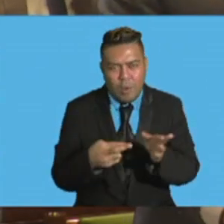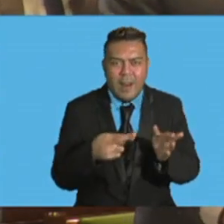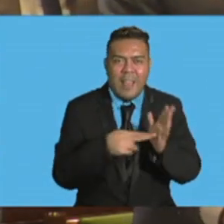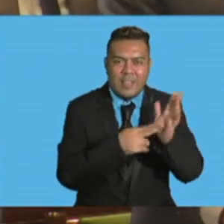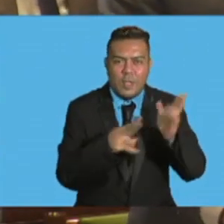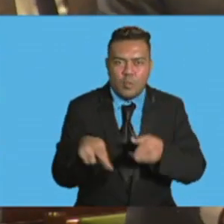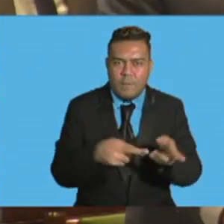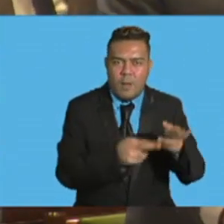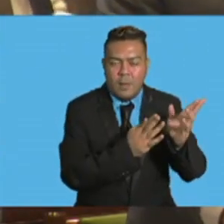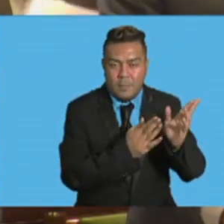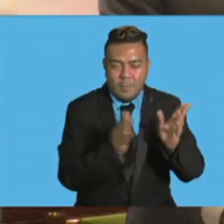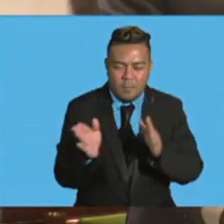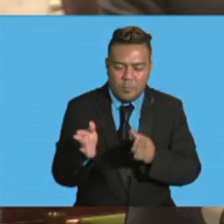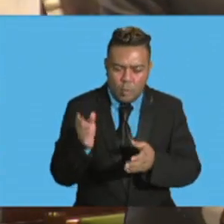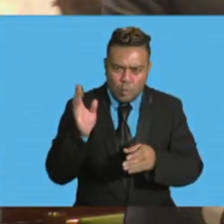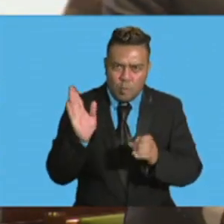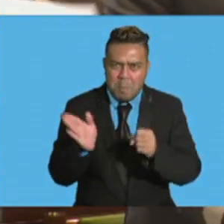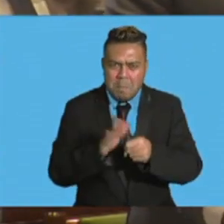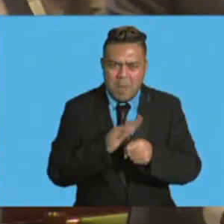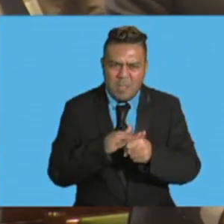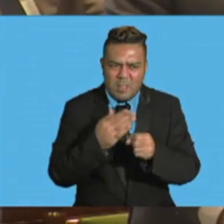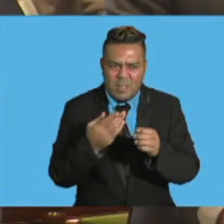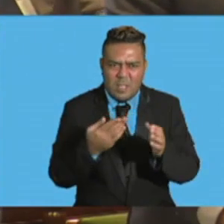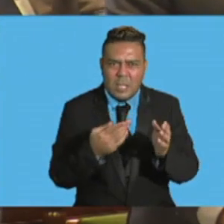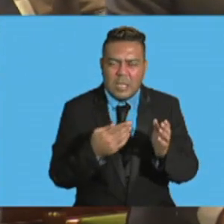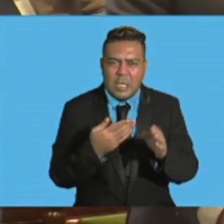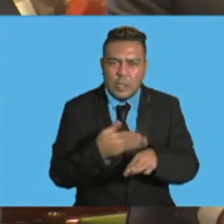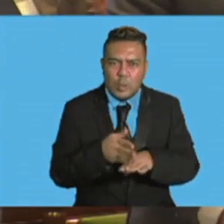interestingly enough, also at the ADB, the Irish